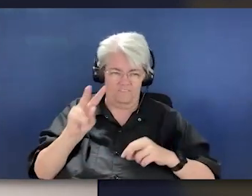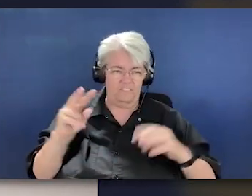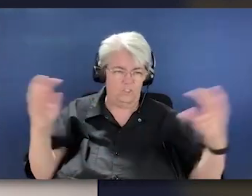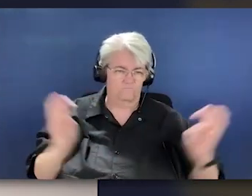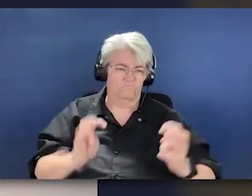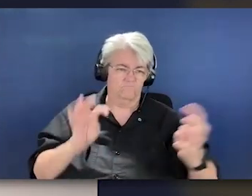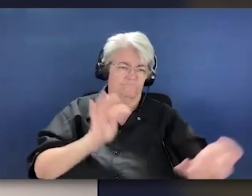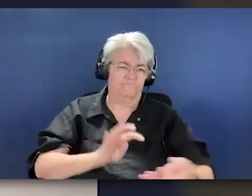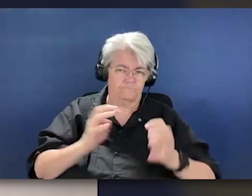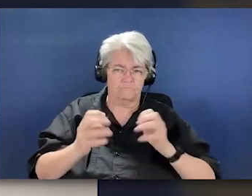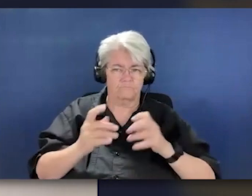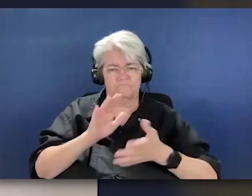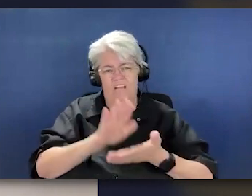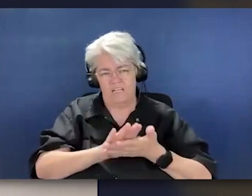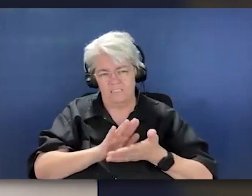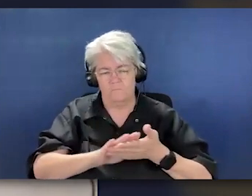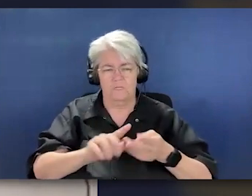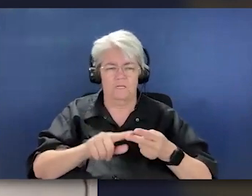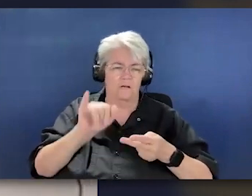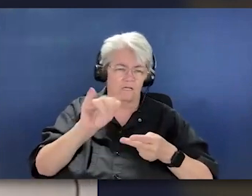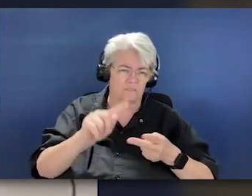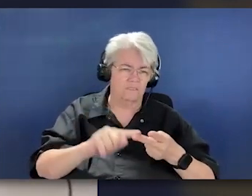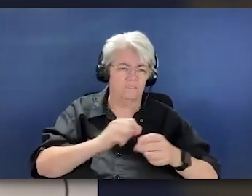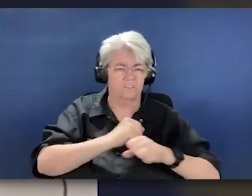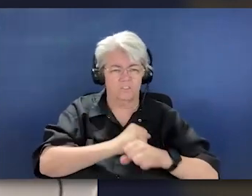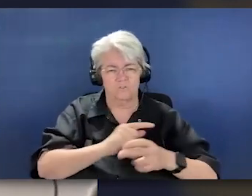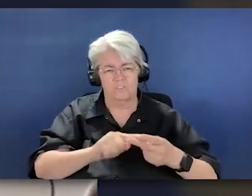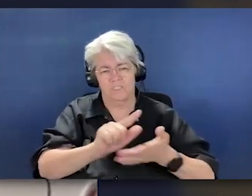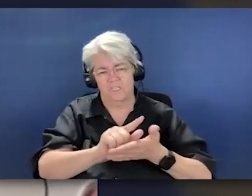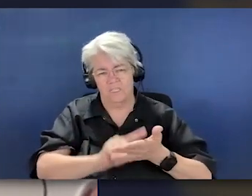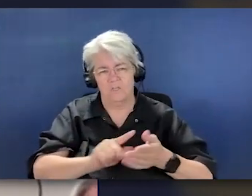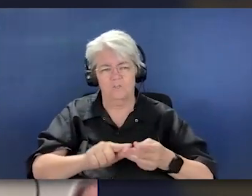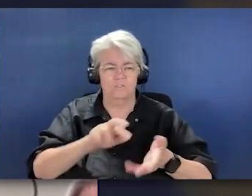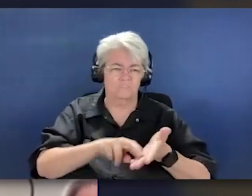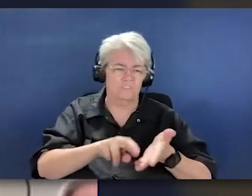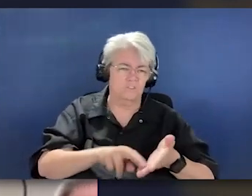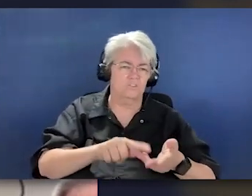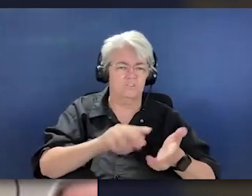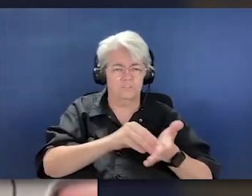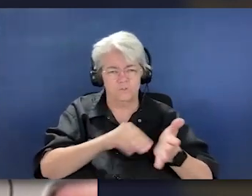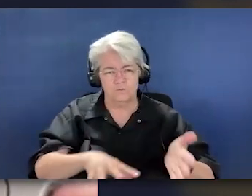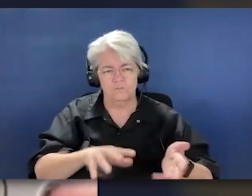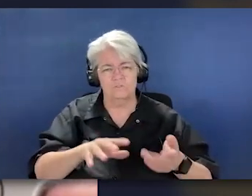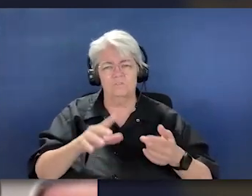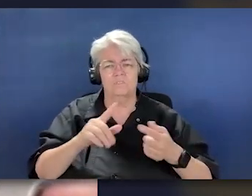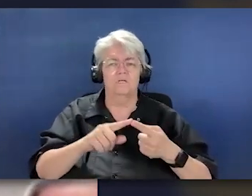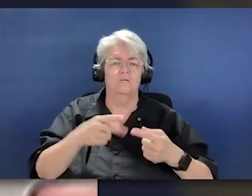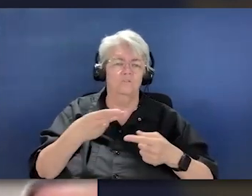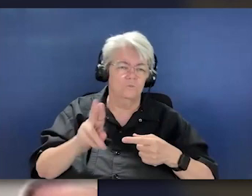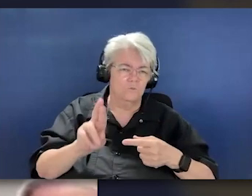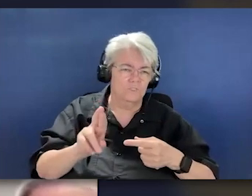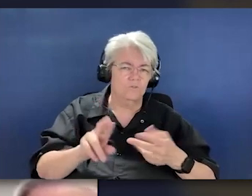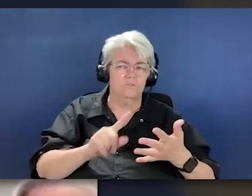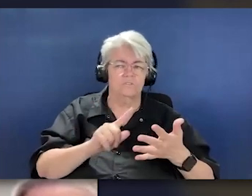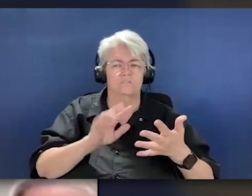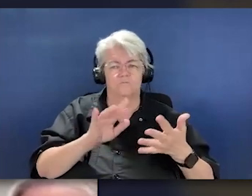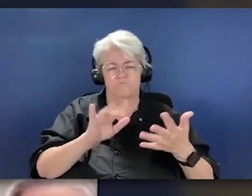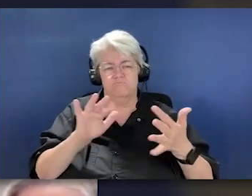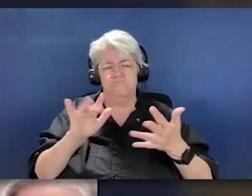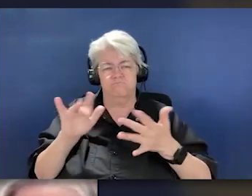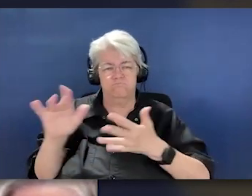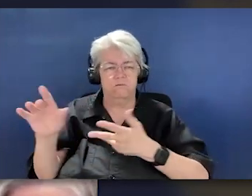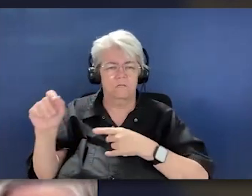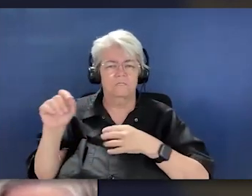So academic, IT, security, legal, research, students, human resources, and so on. And